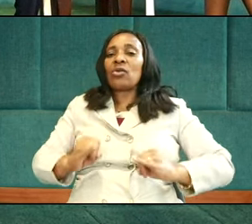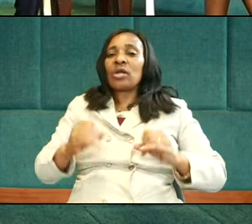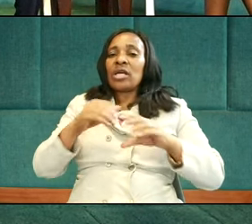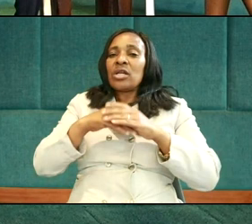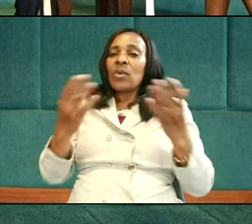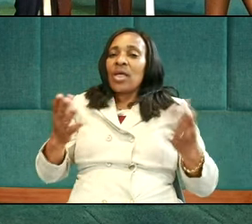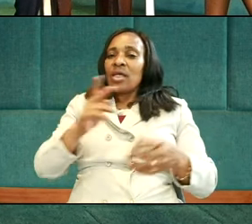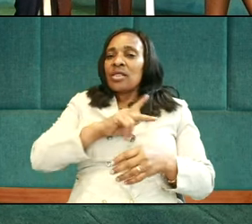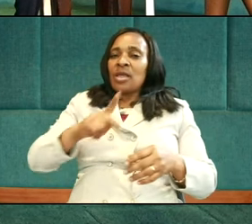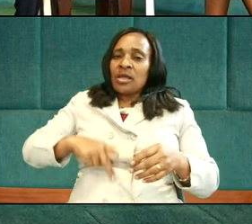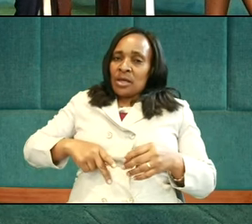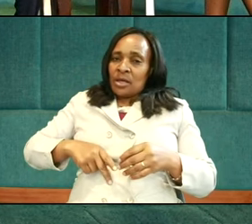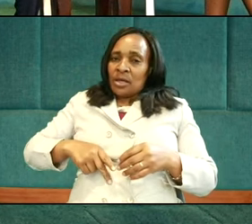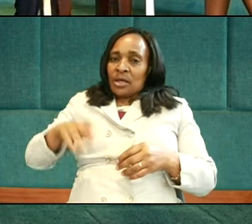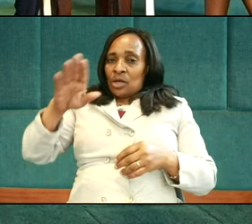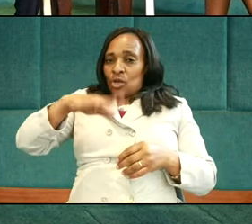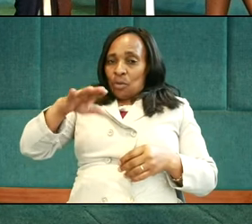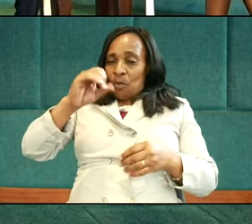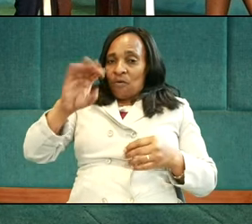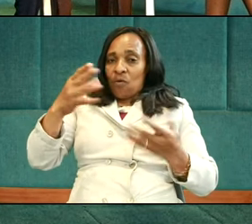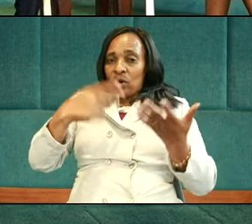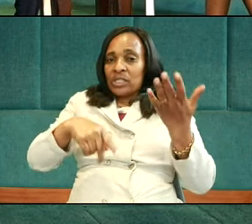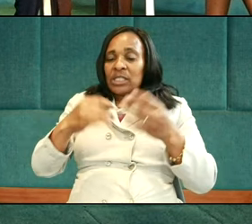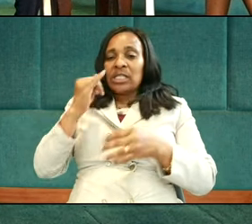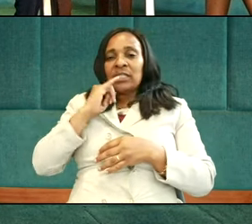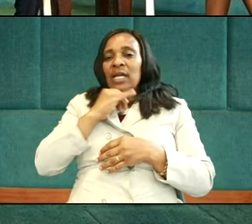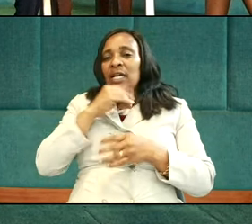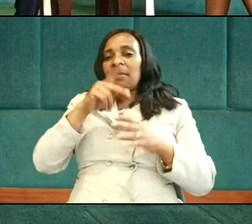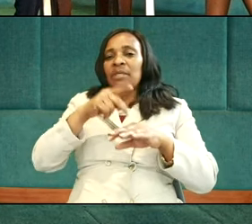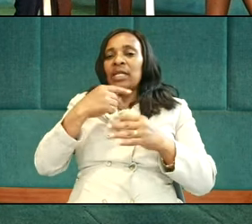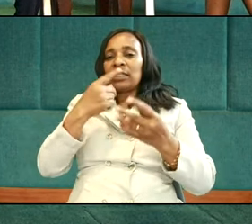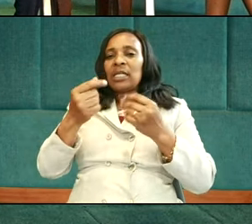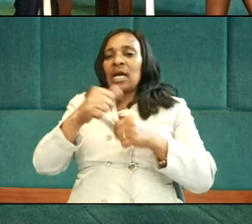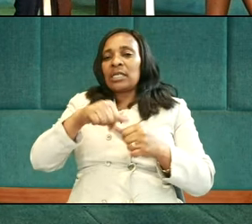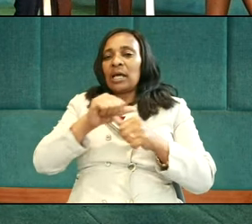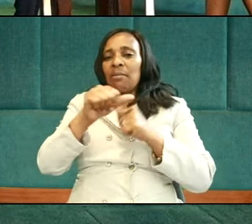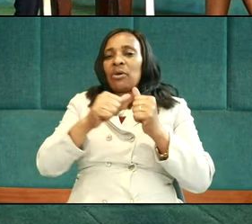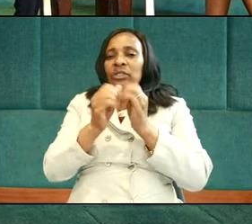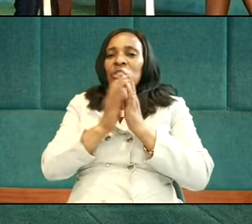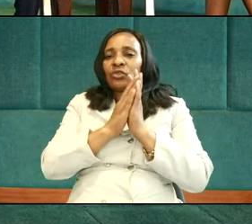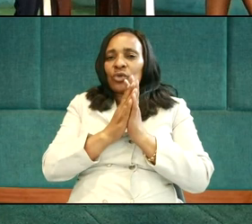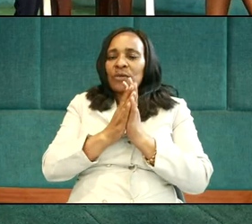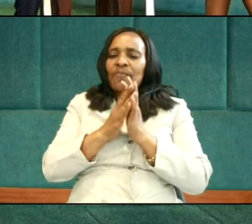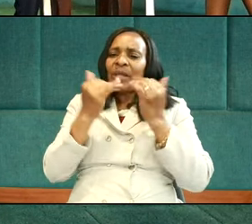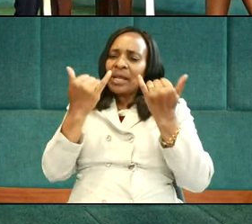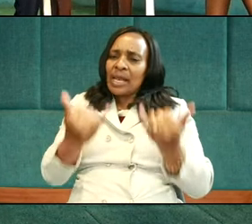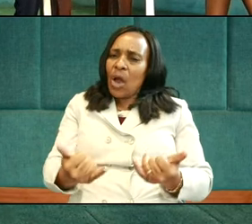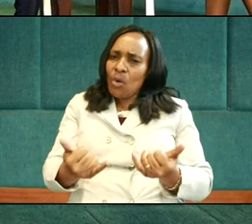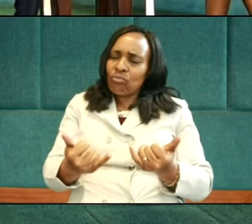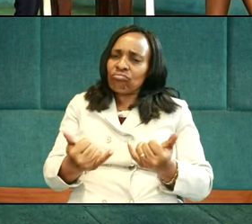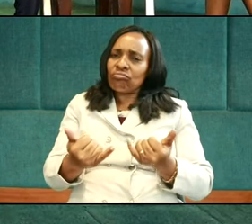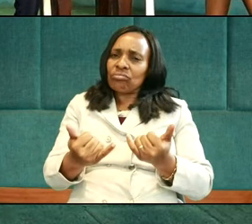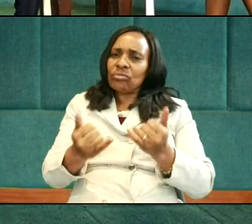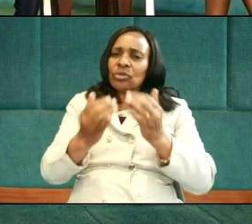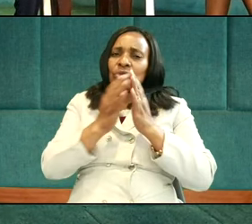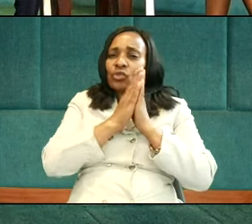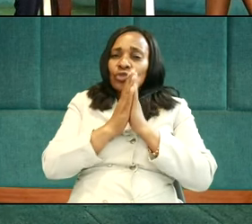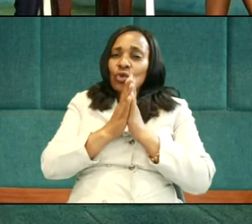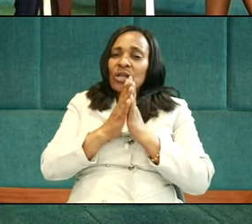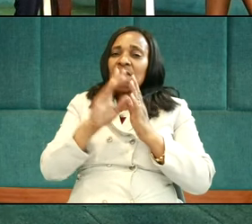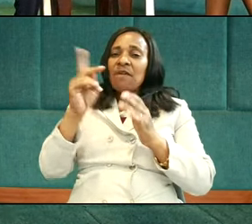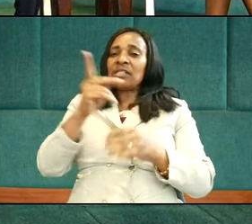Israel. So Peter, tell us about the story. Okay, the story is based on 1 Kings